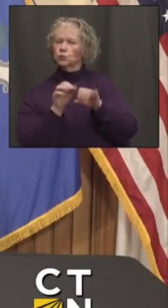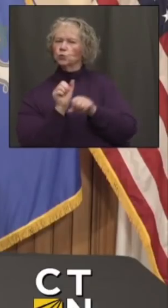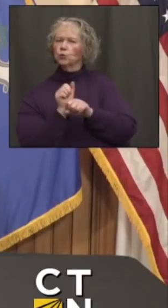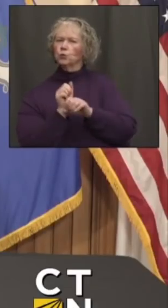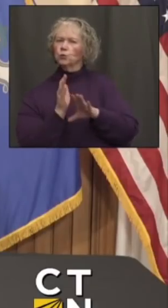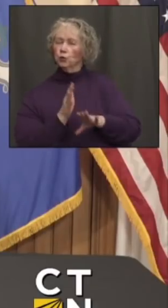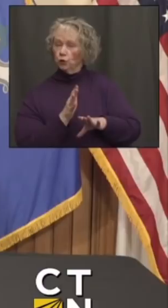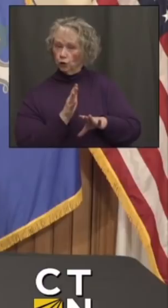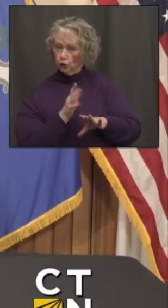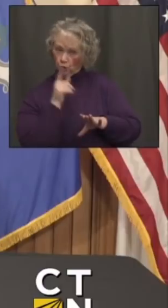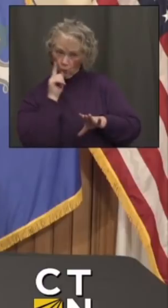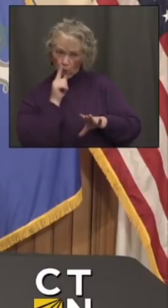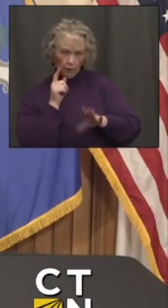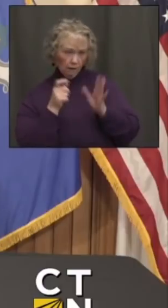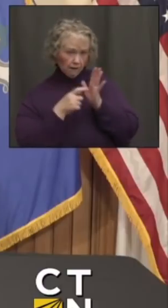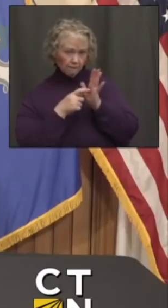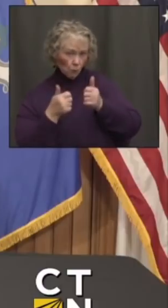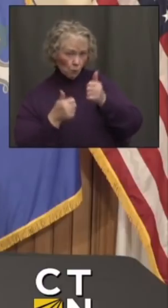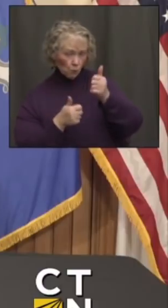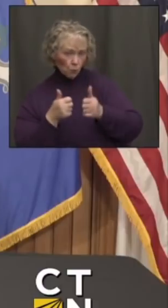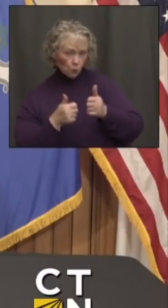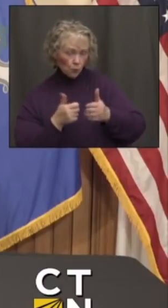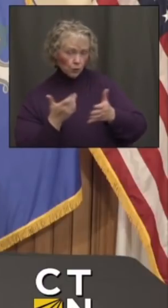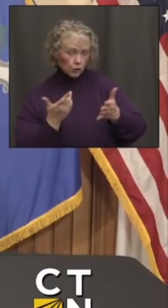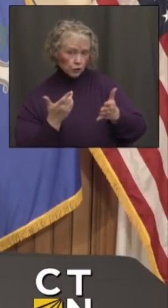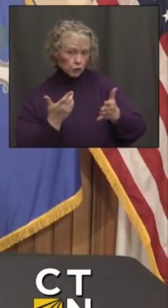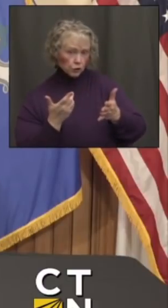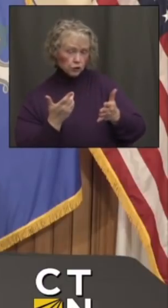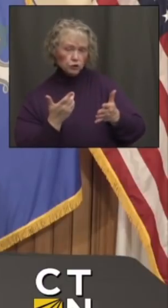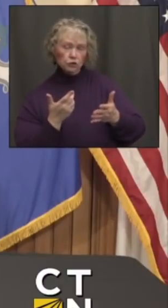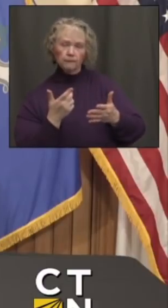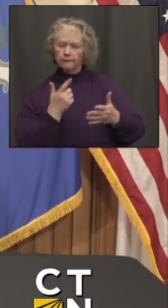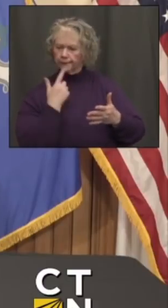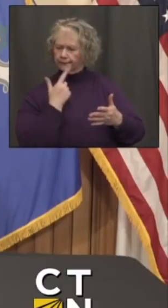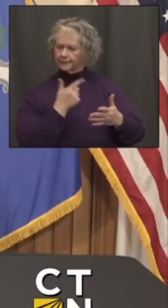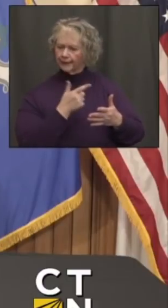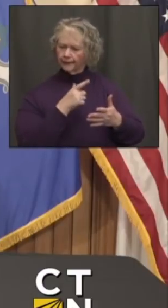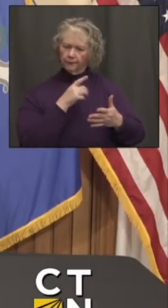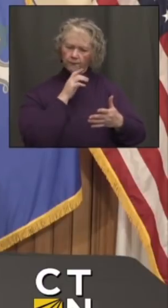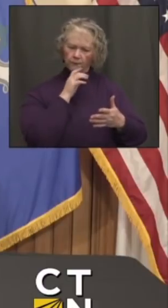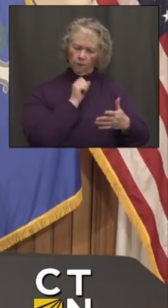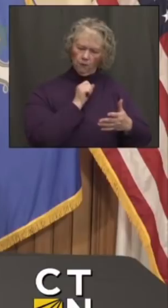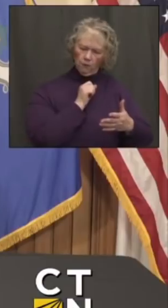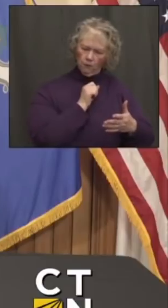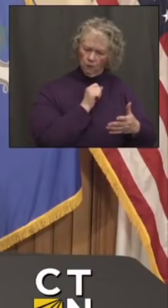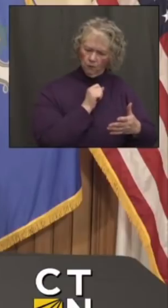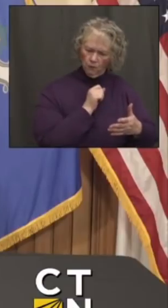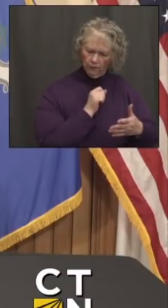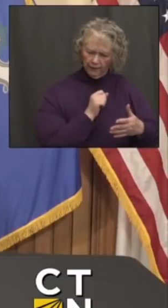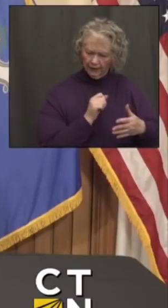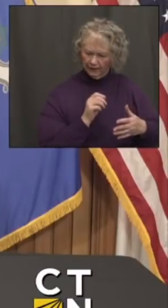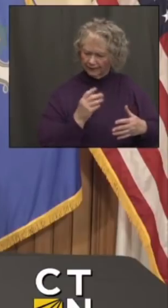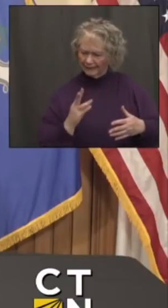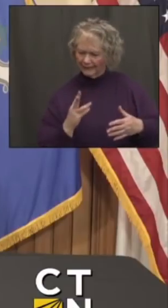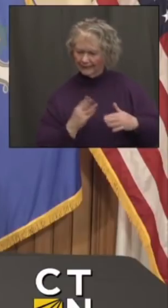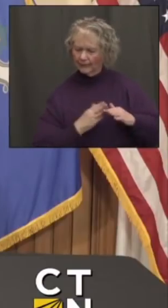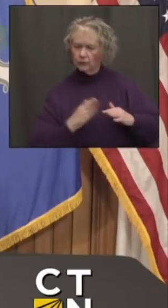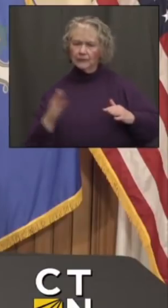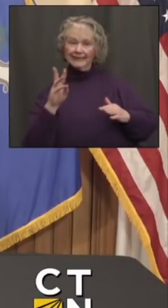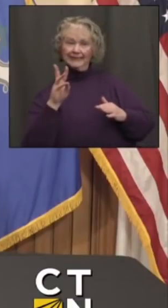then regarding the sequencing? Obviously, there are, I think there's like 8 general categories of